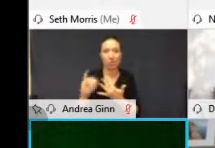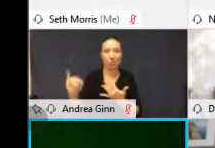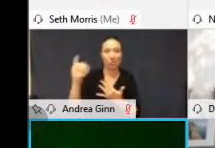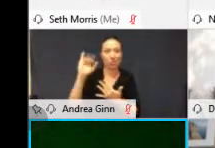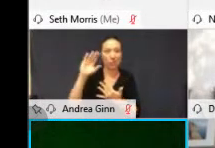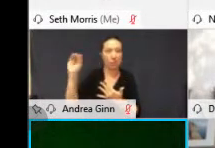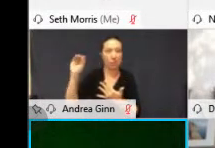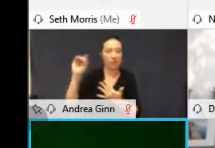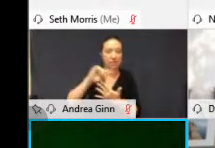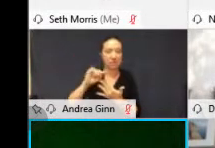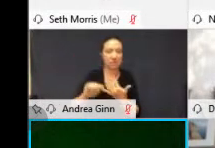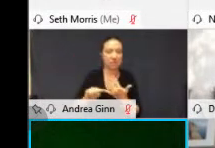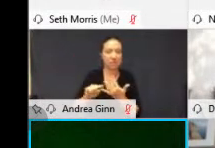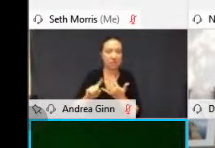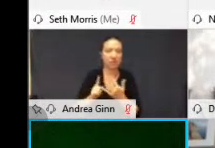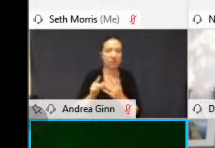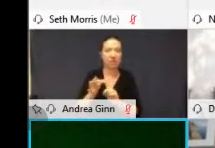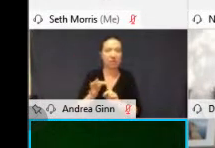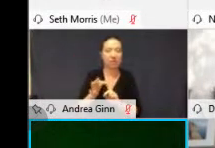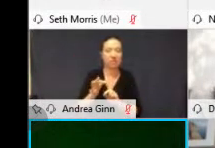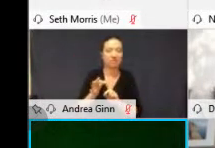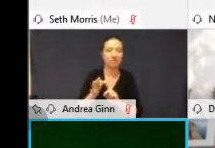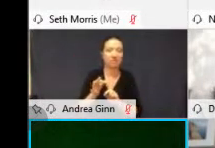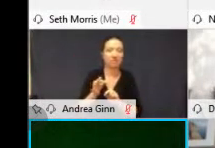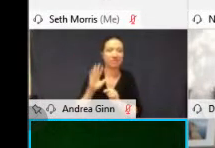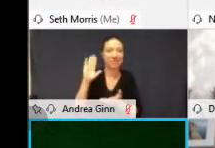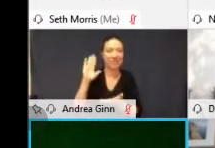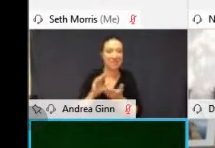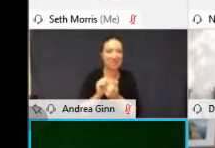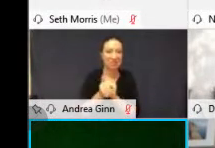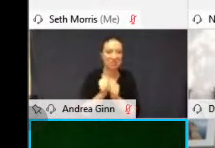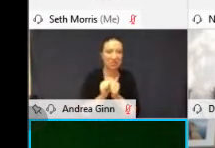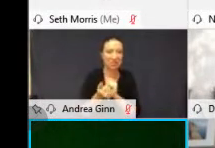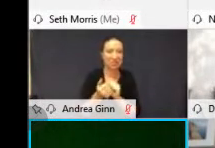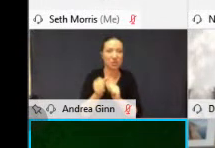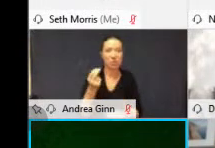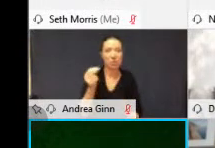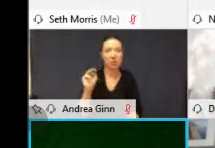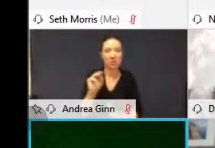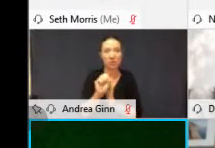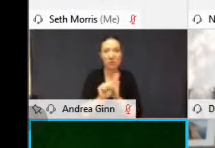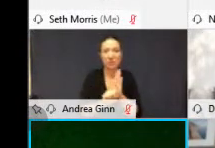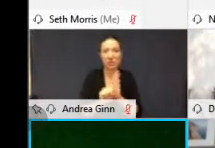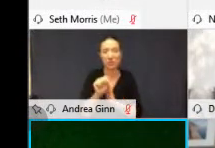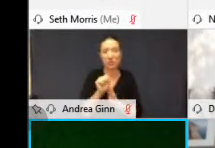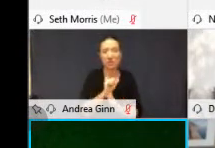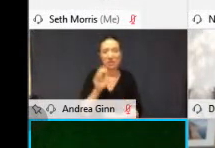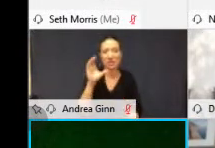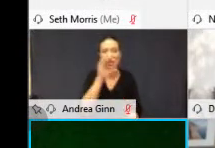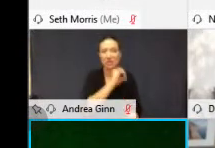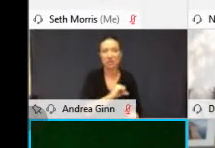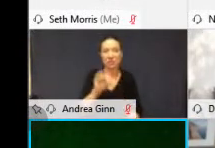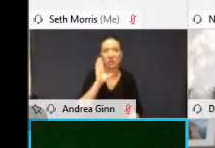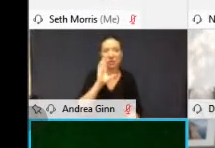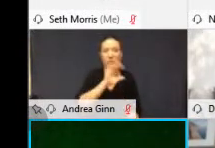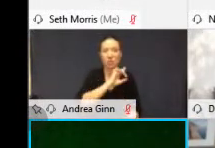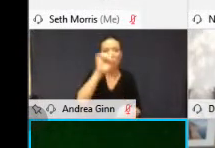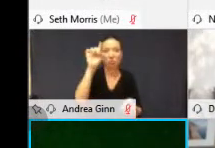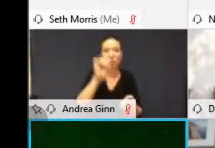In the state of New Mexico, we estimate that a basic health program would reduce enrollment by